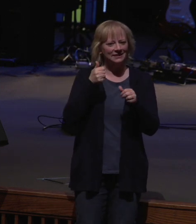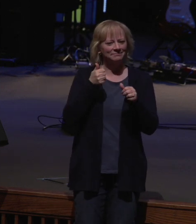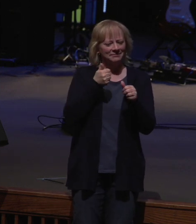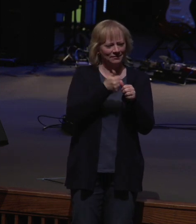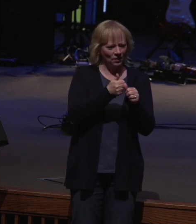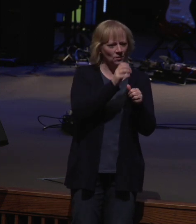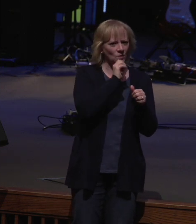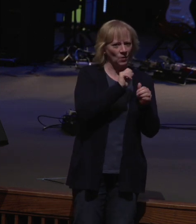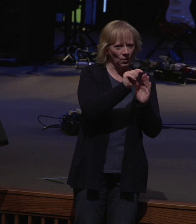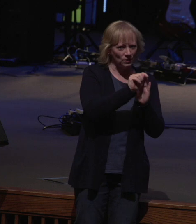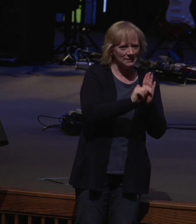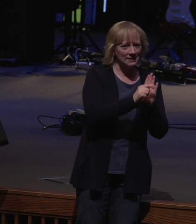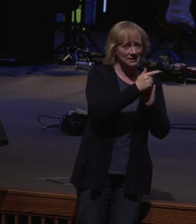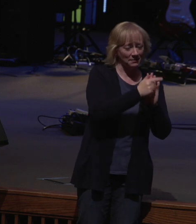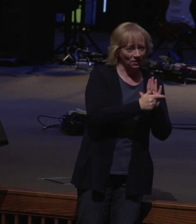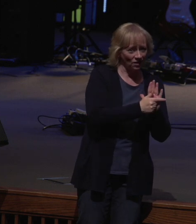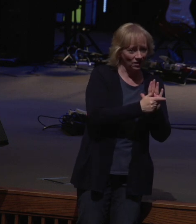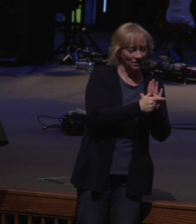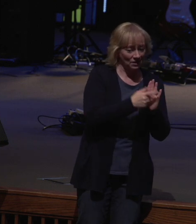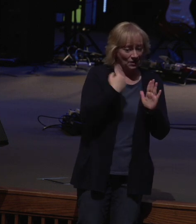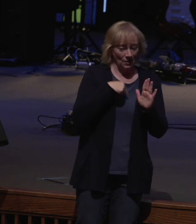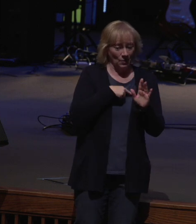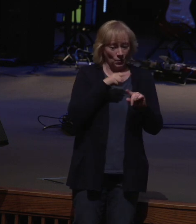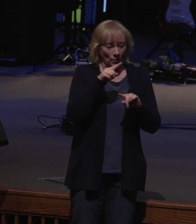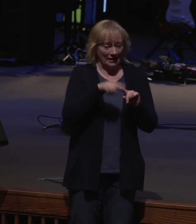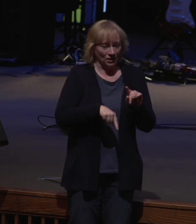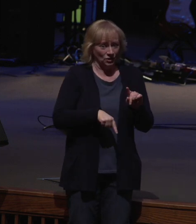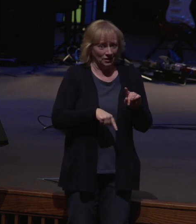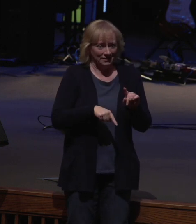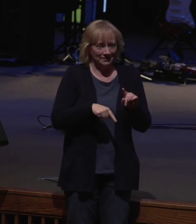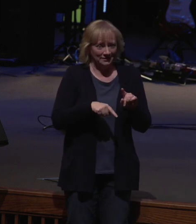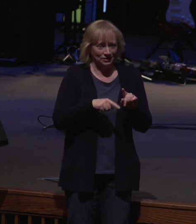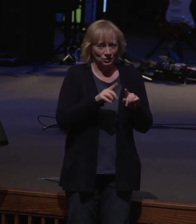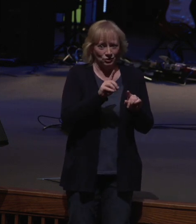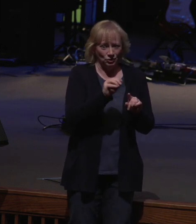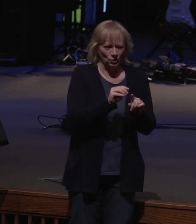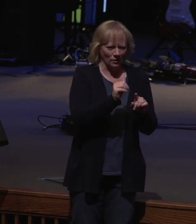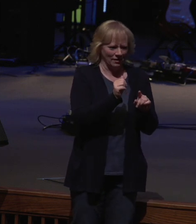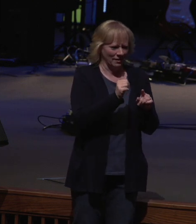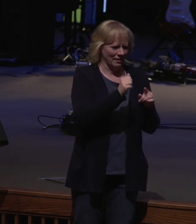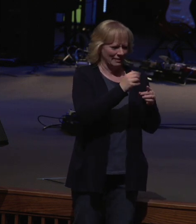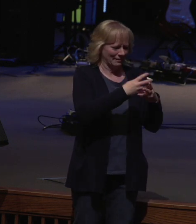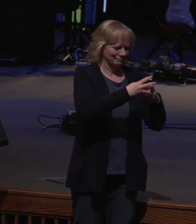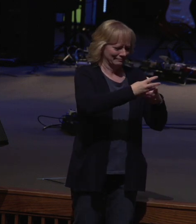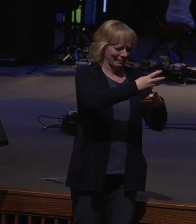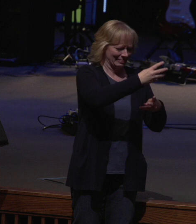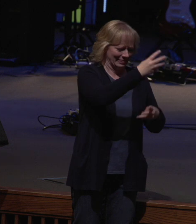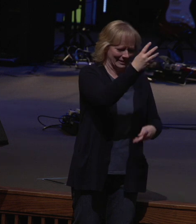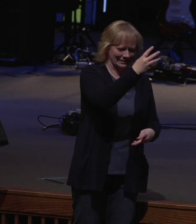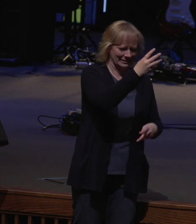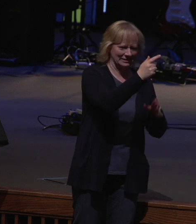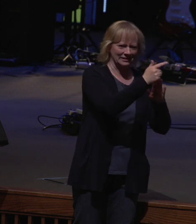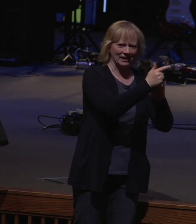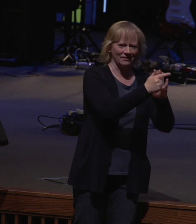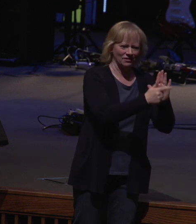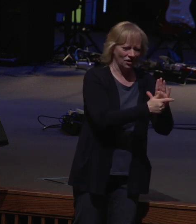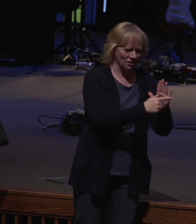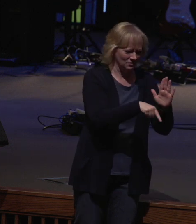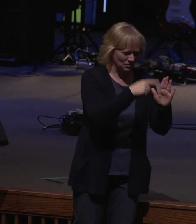law that we couldn't keep. All those laws, when you go through the litany of them and you